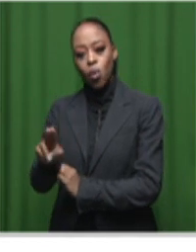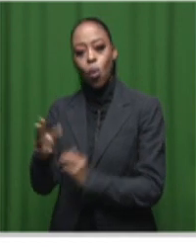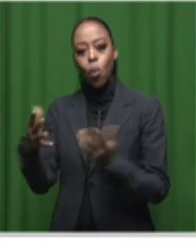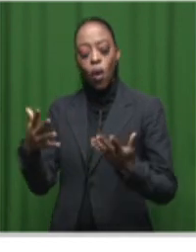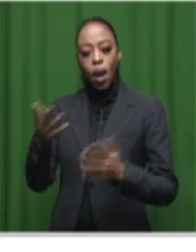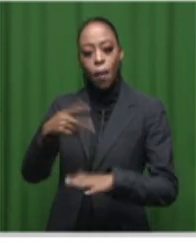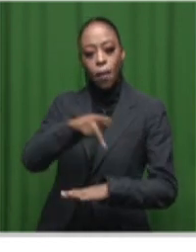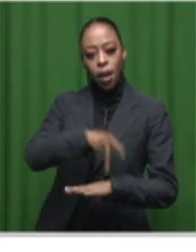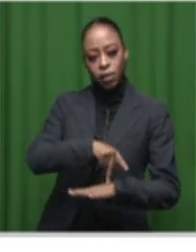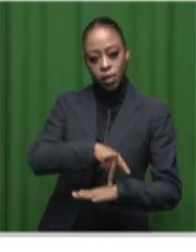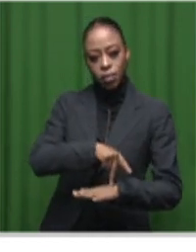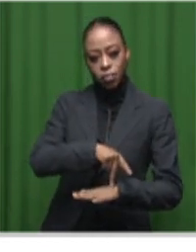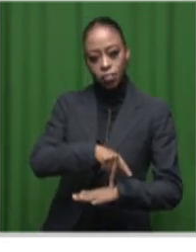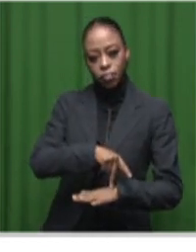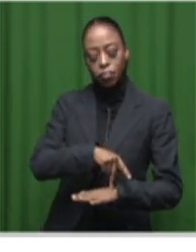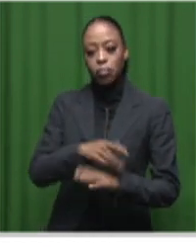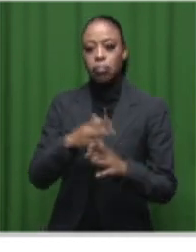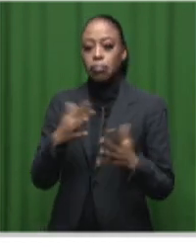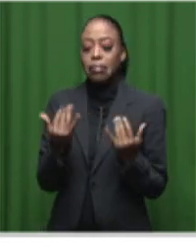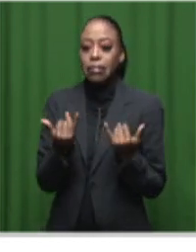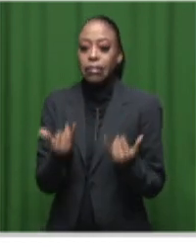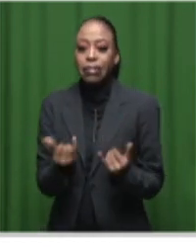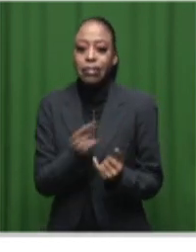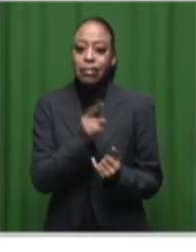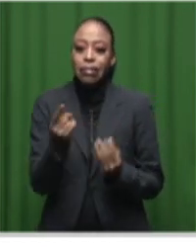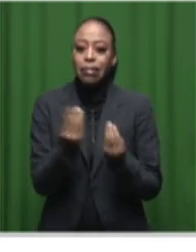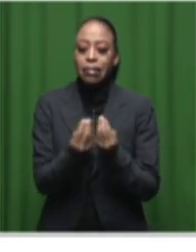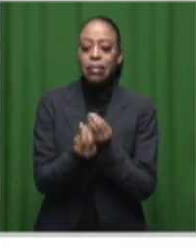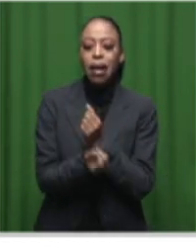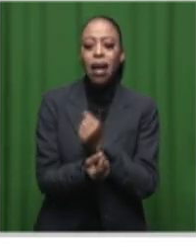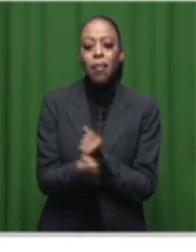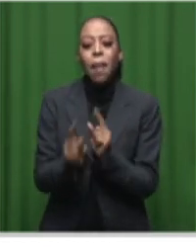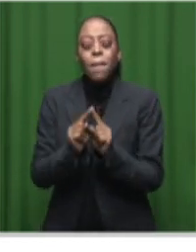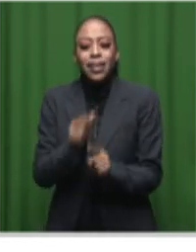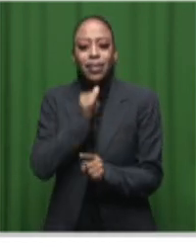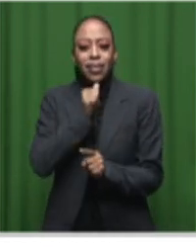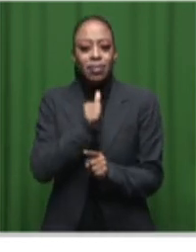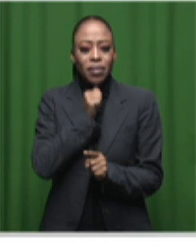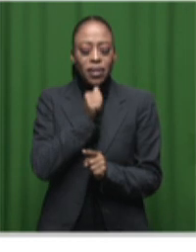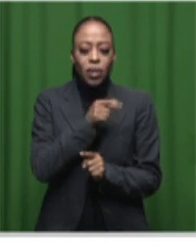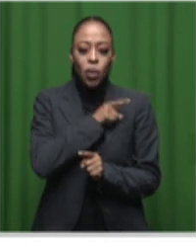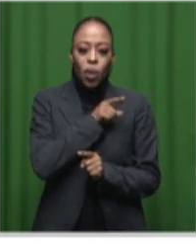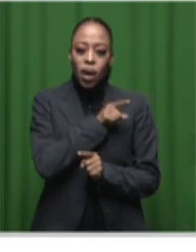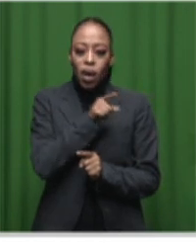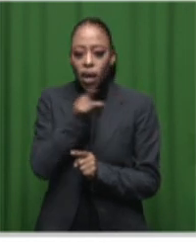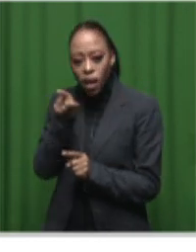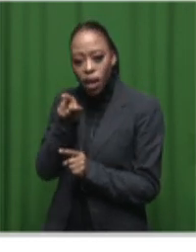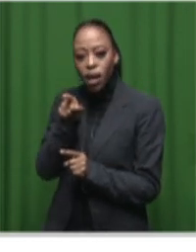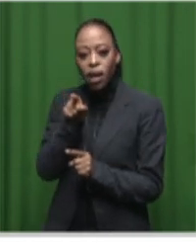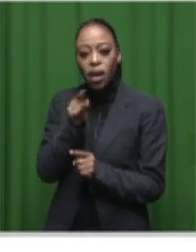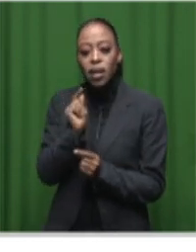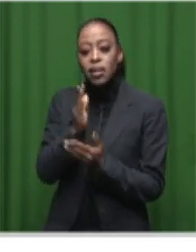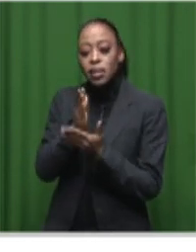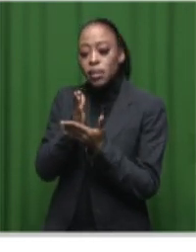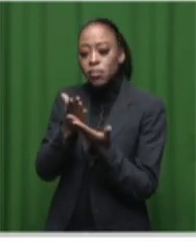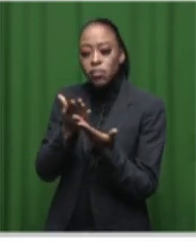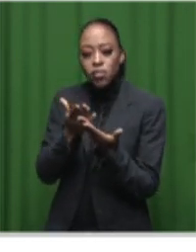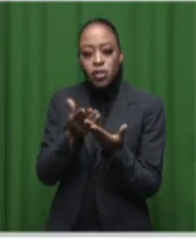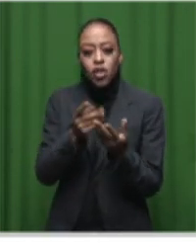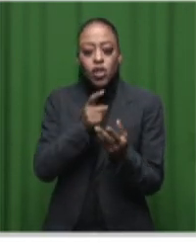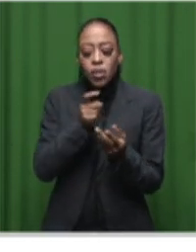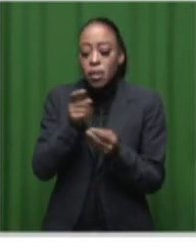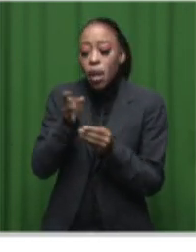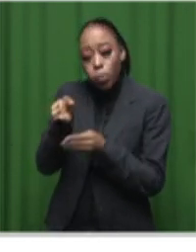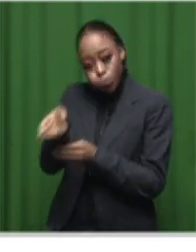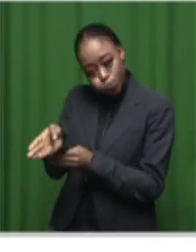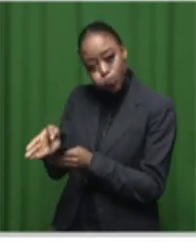Belt. This is despite the fact that they are organizing in some of our traditional